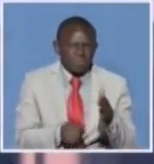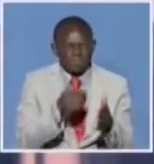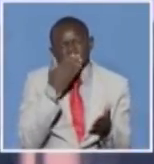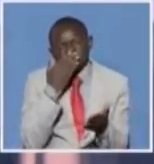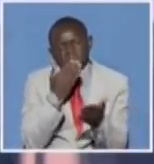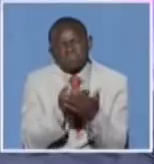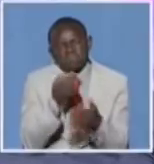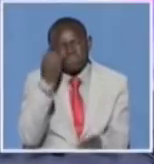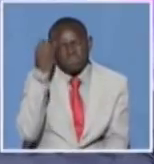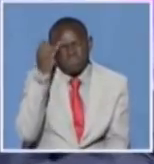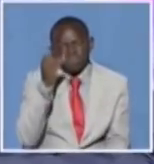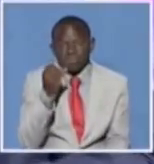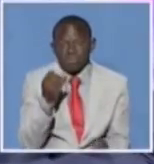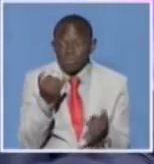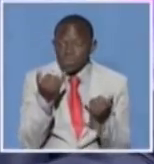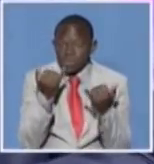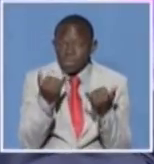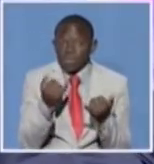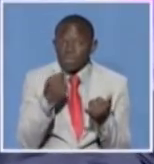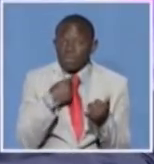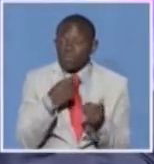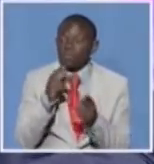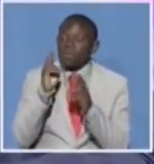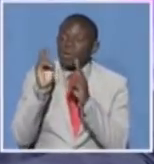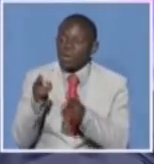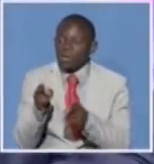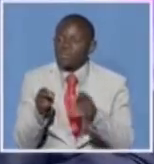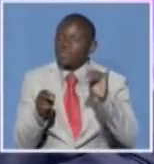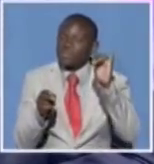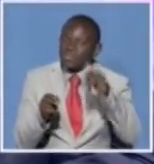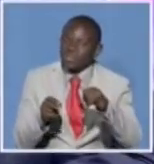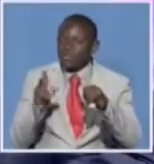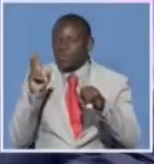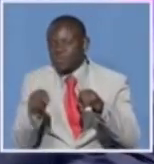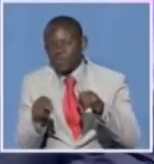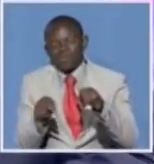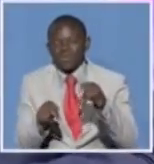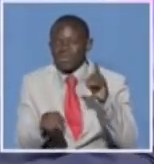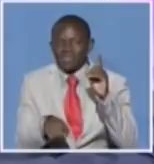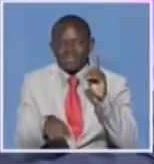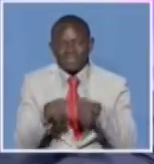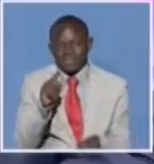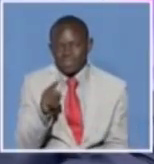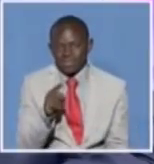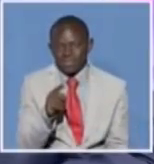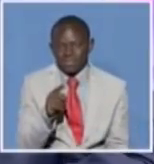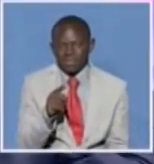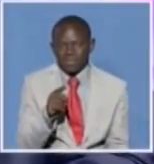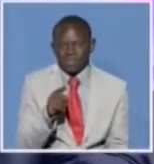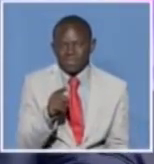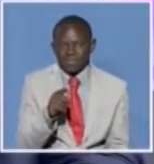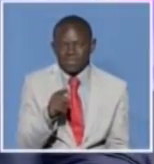give you a firm answer to say this is the direction we'll go, because there may